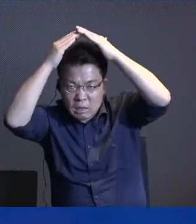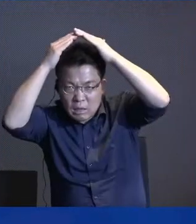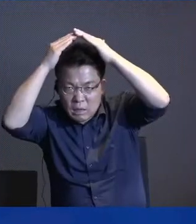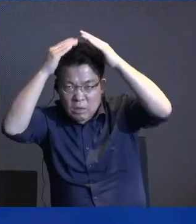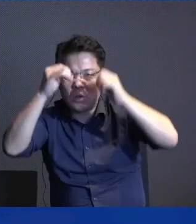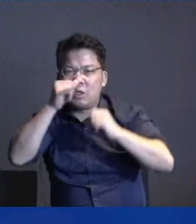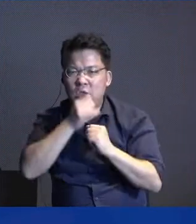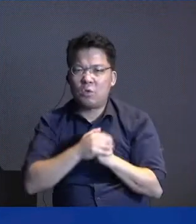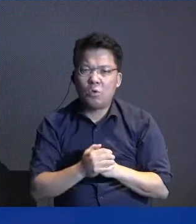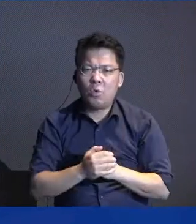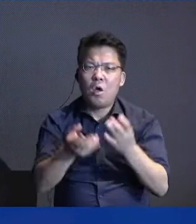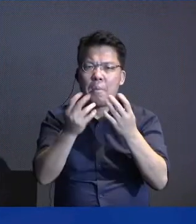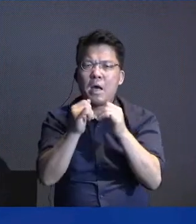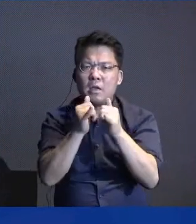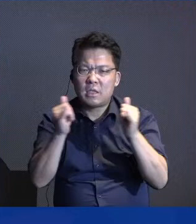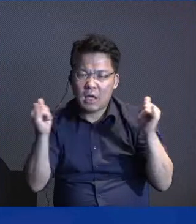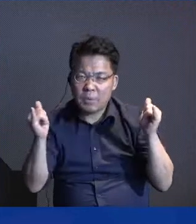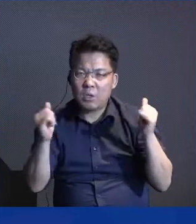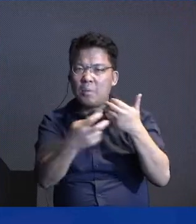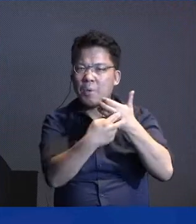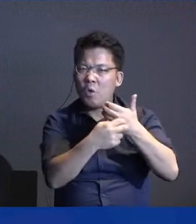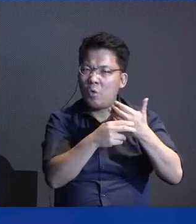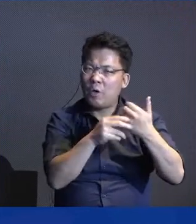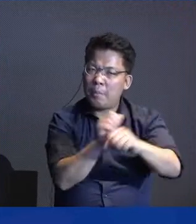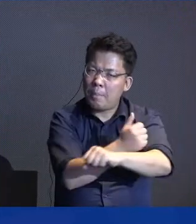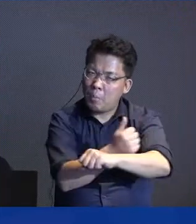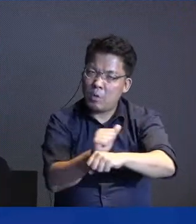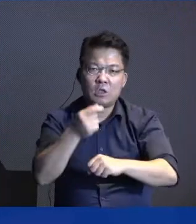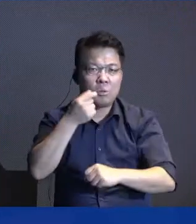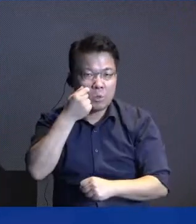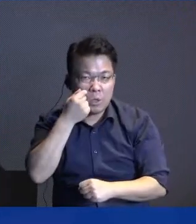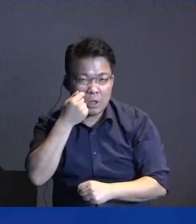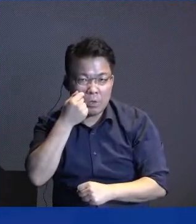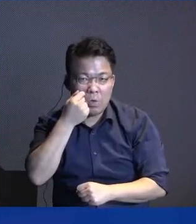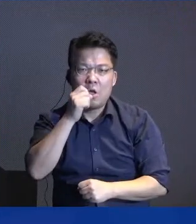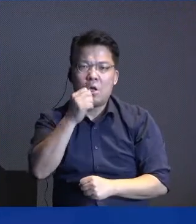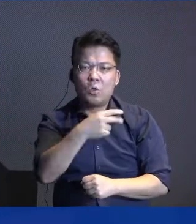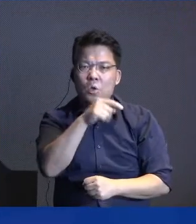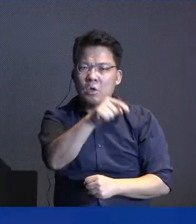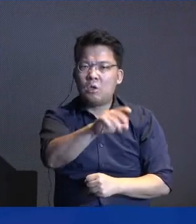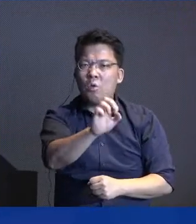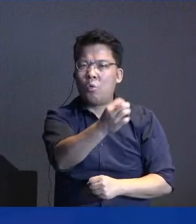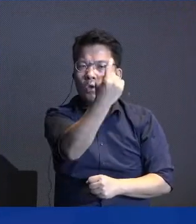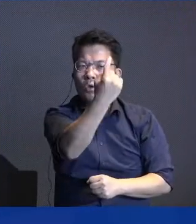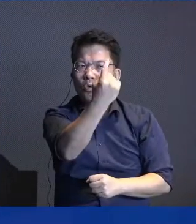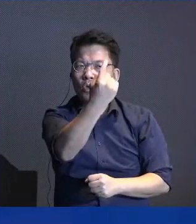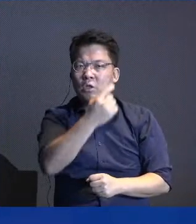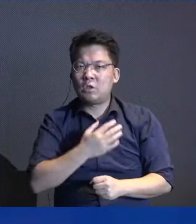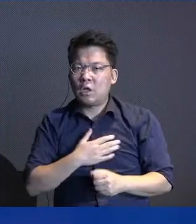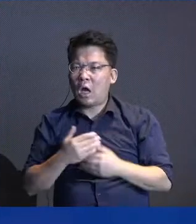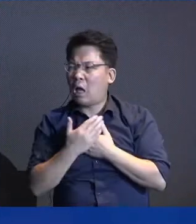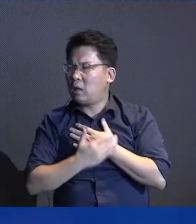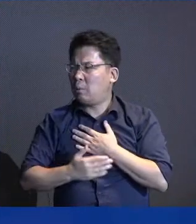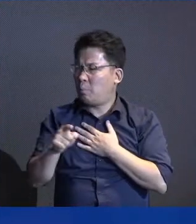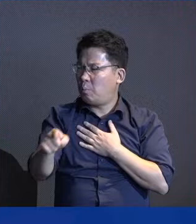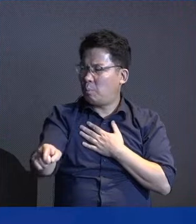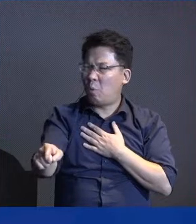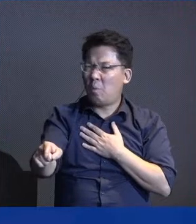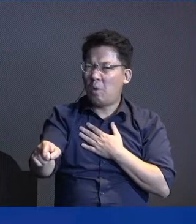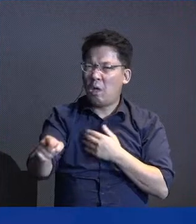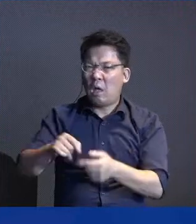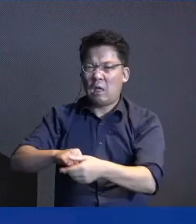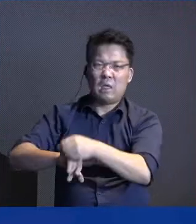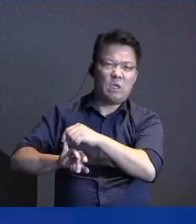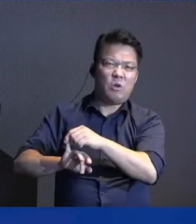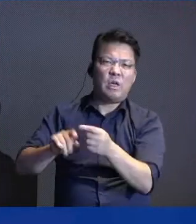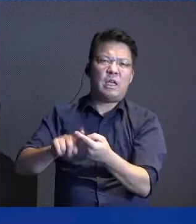The fear of stigma, not letting older people to go out. Someone might, an older lady may just